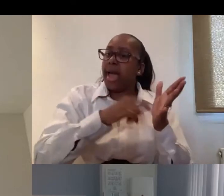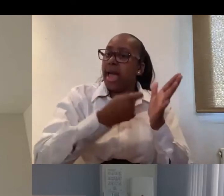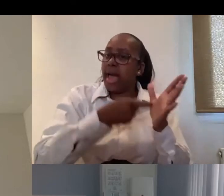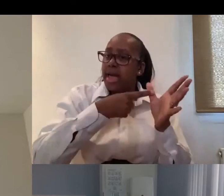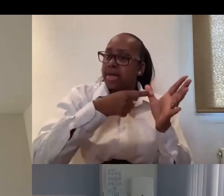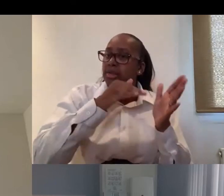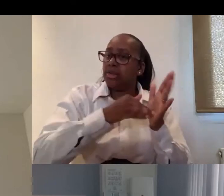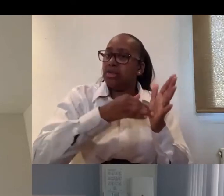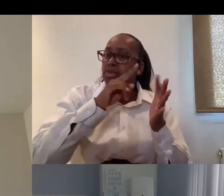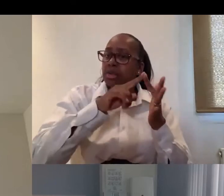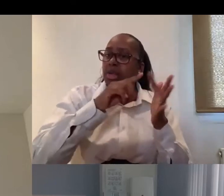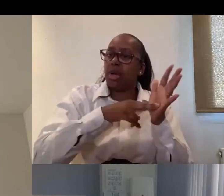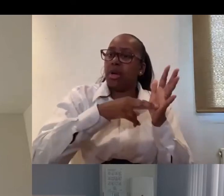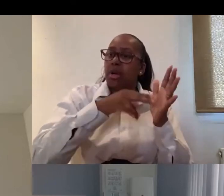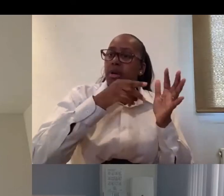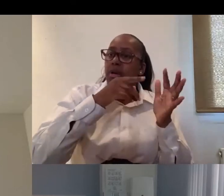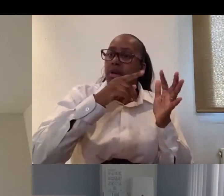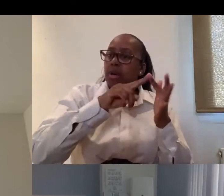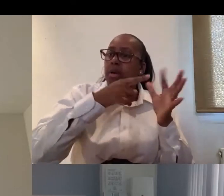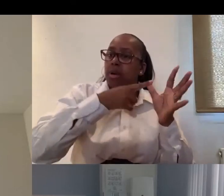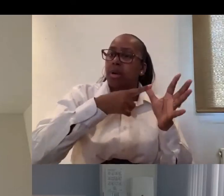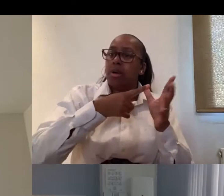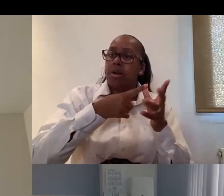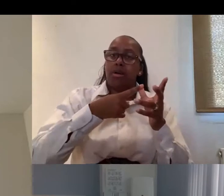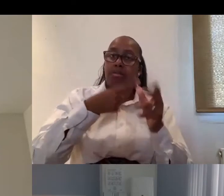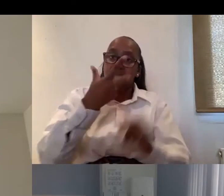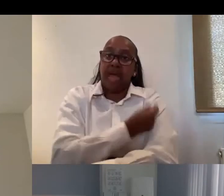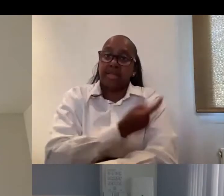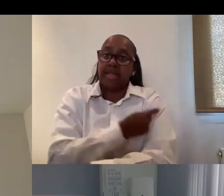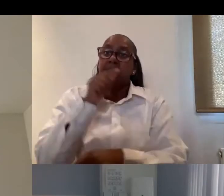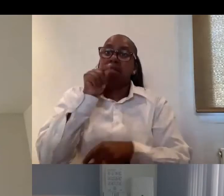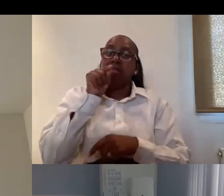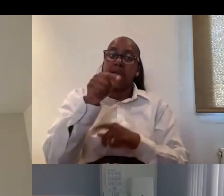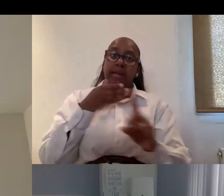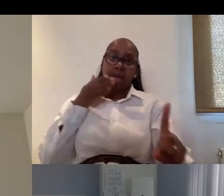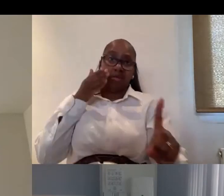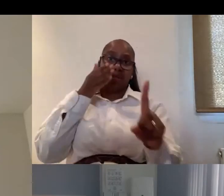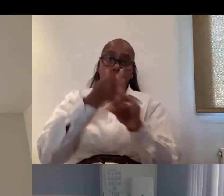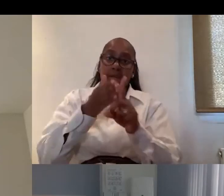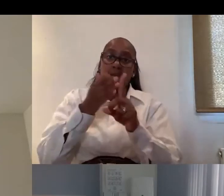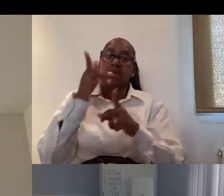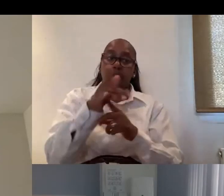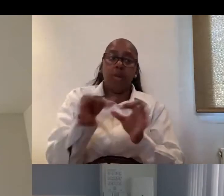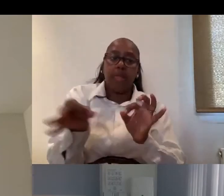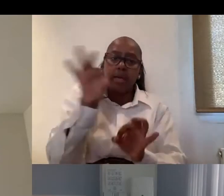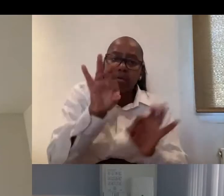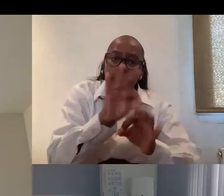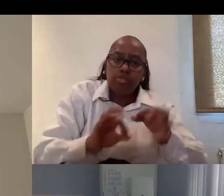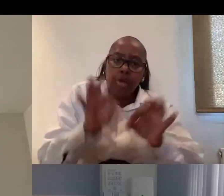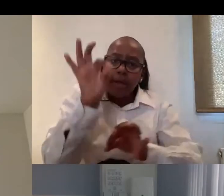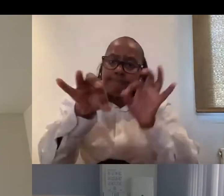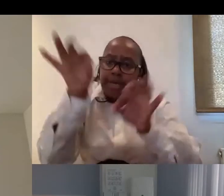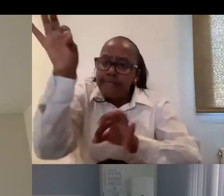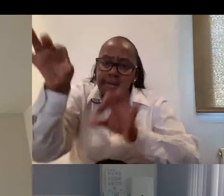came along then was a target, and they were able to adapt their technology to that target in a very rapid